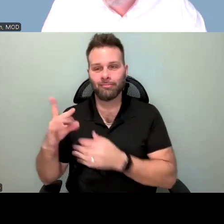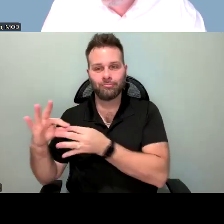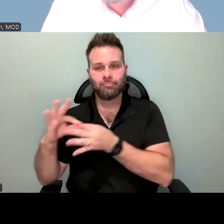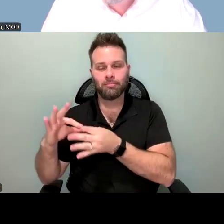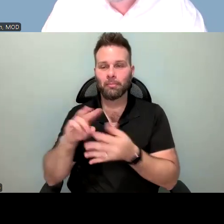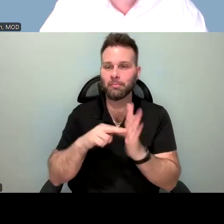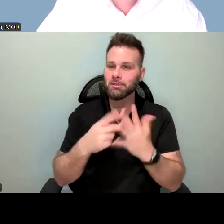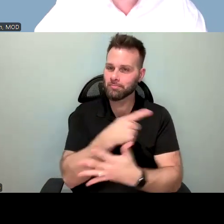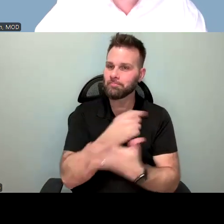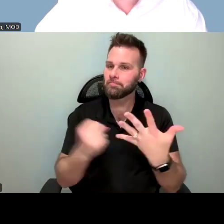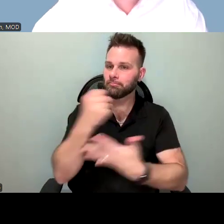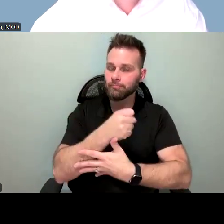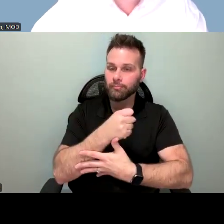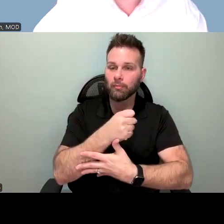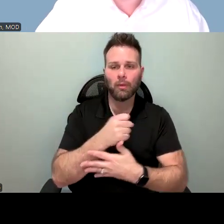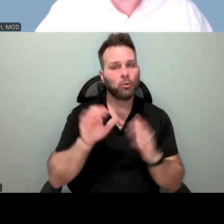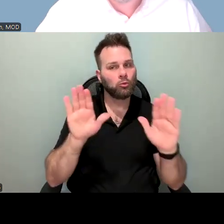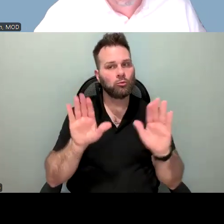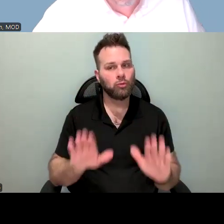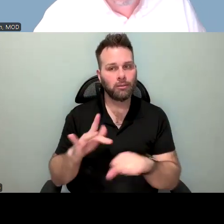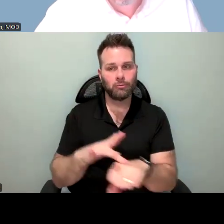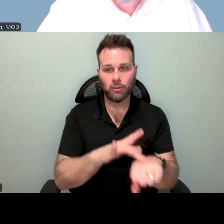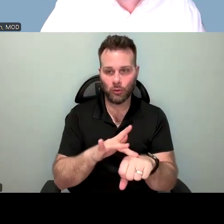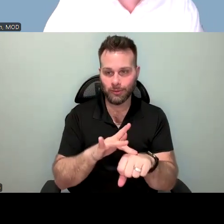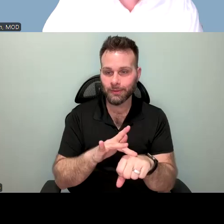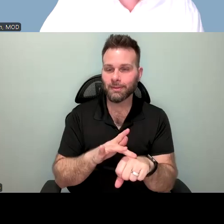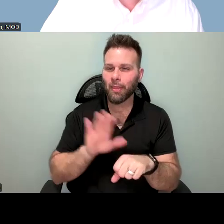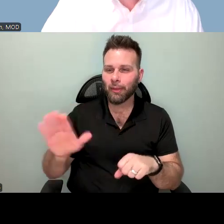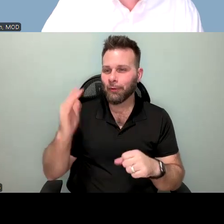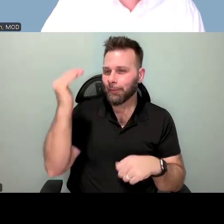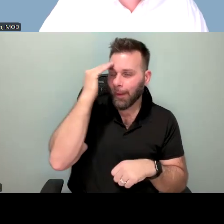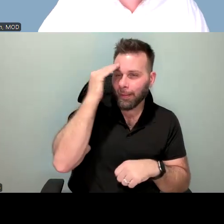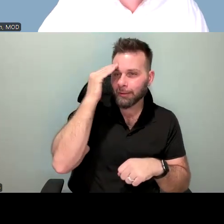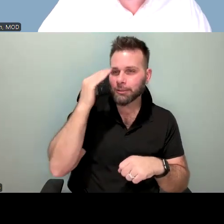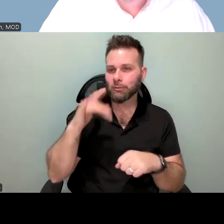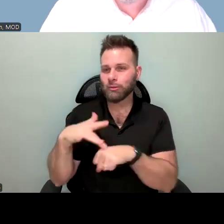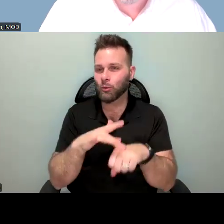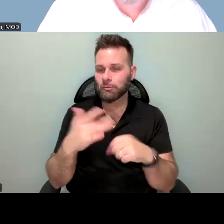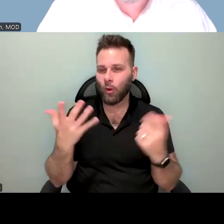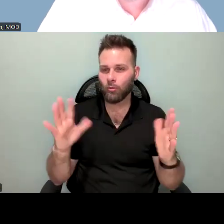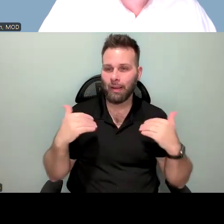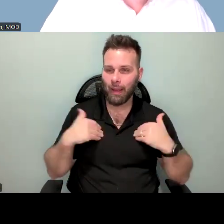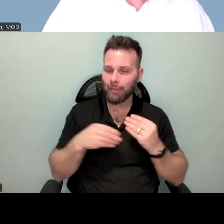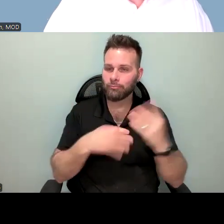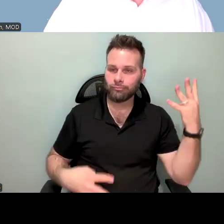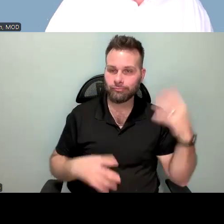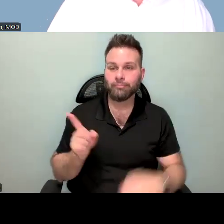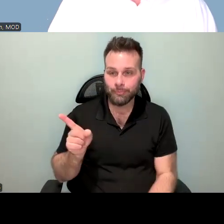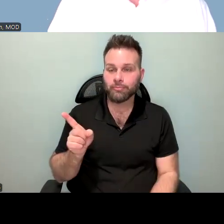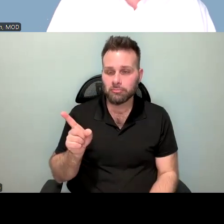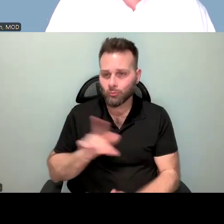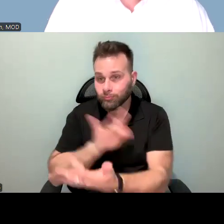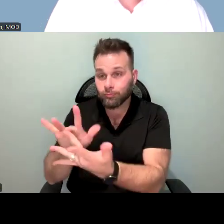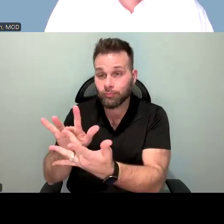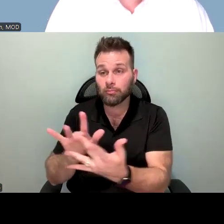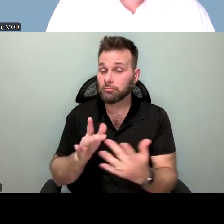So that is a great resource for you. If you've never tapped into the knowledge and resources of a Center for Independent Living, reach out to your